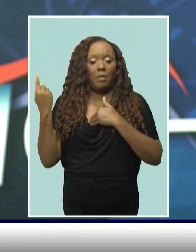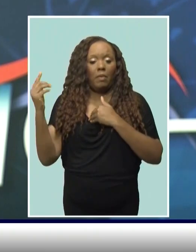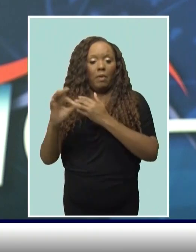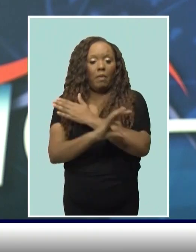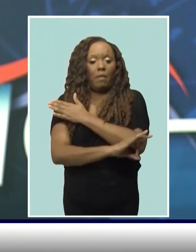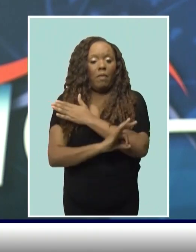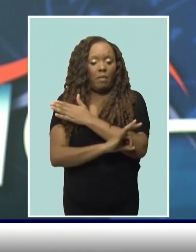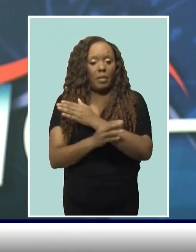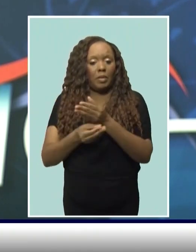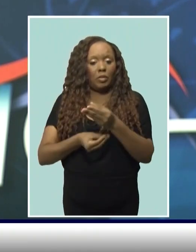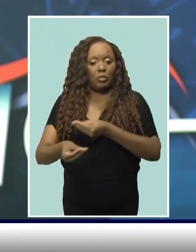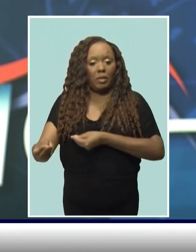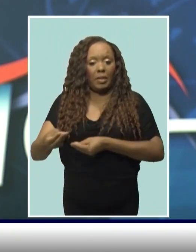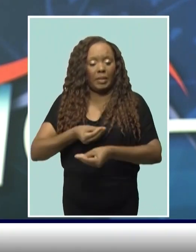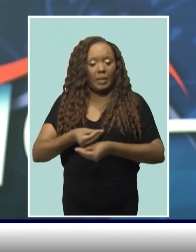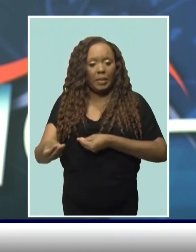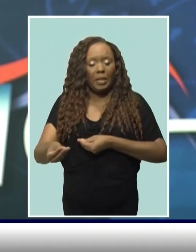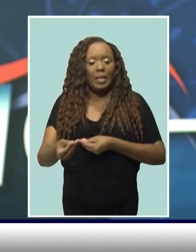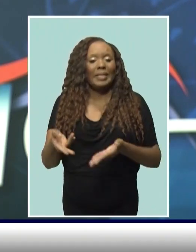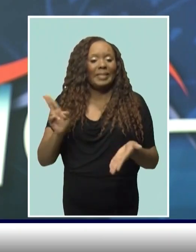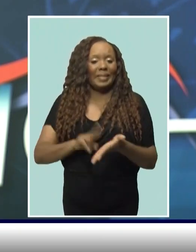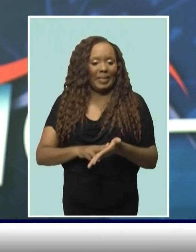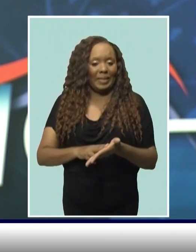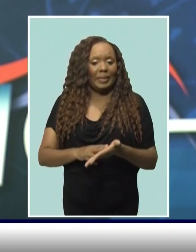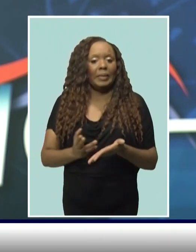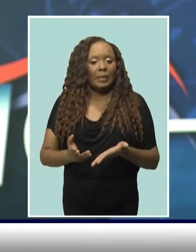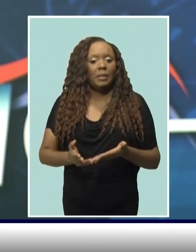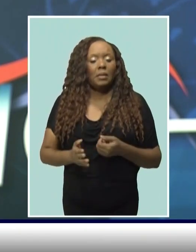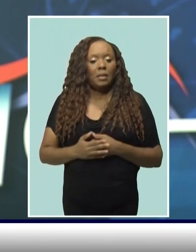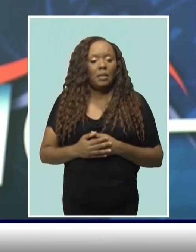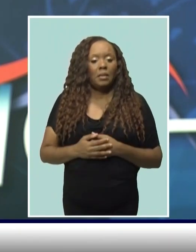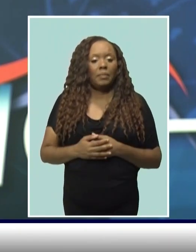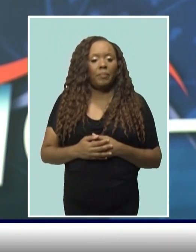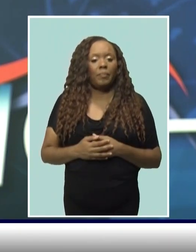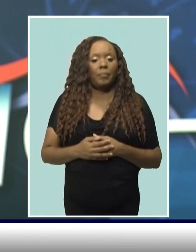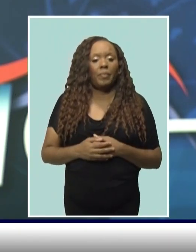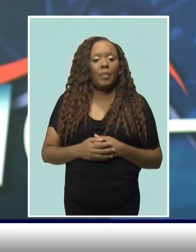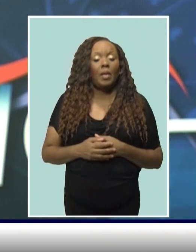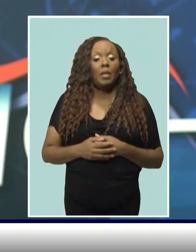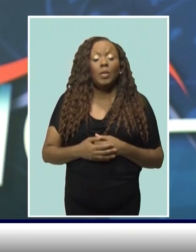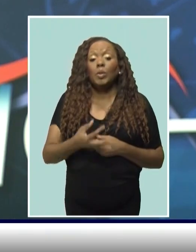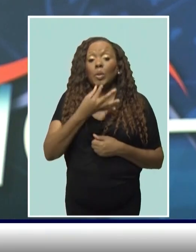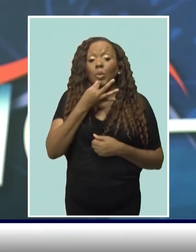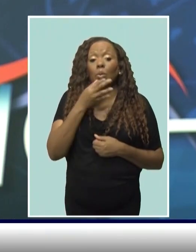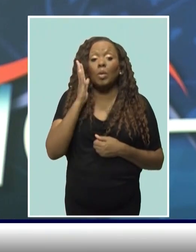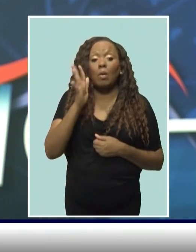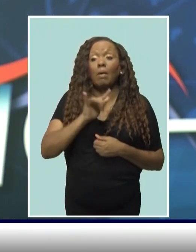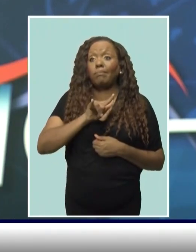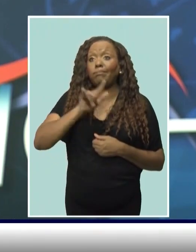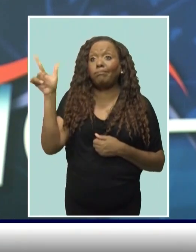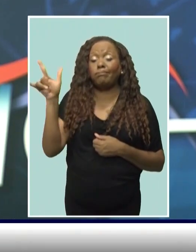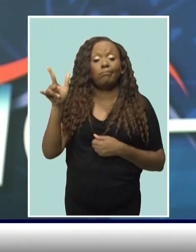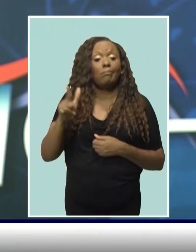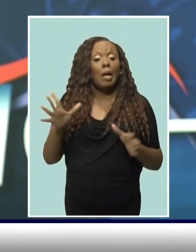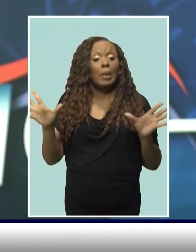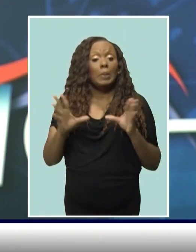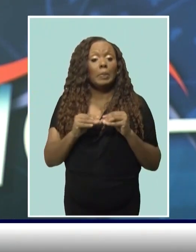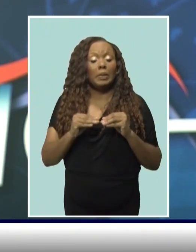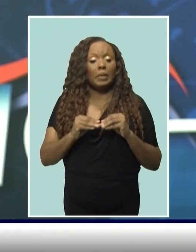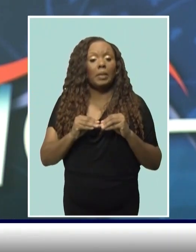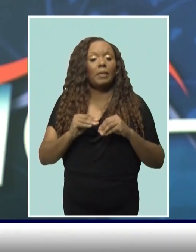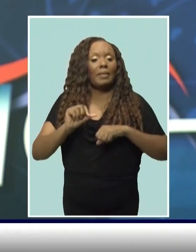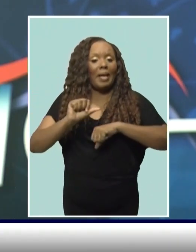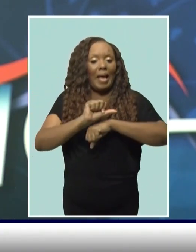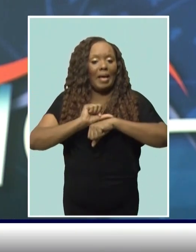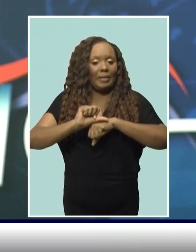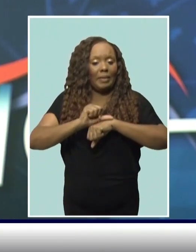to this effect. It comes just ahead of the 4th International UN SIDS Conference in Antigua. Prime Minister Mia Motley says